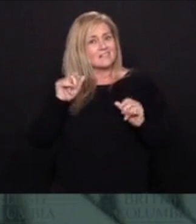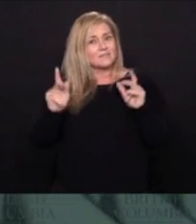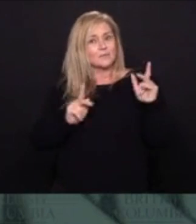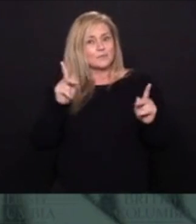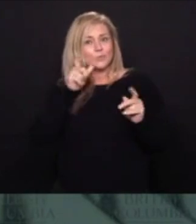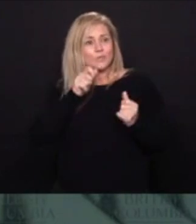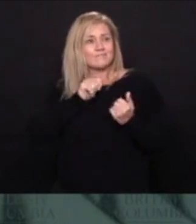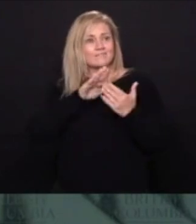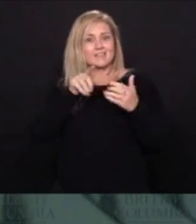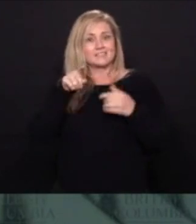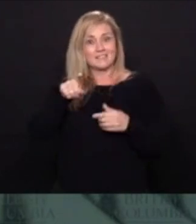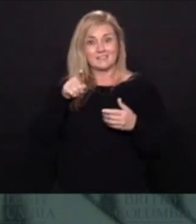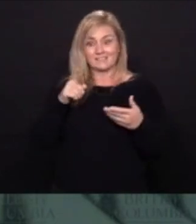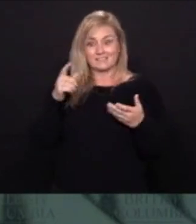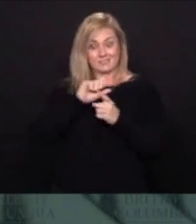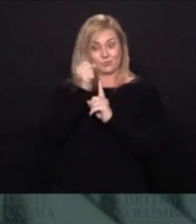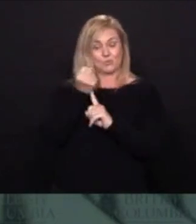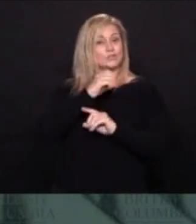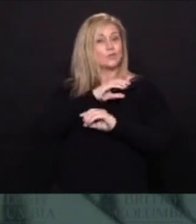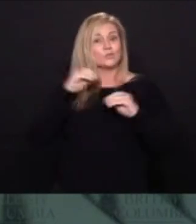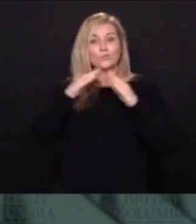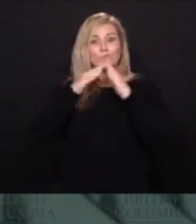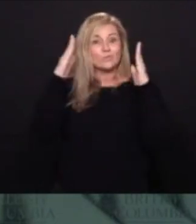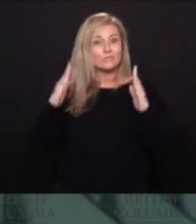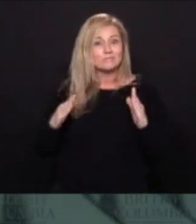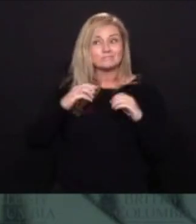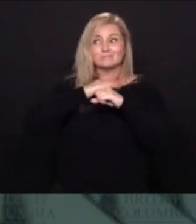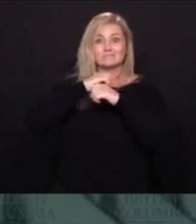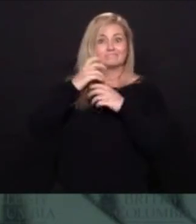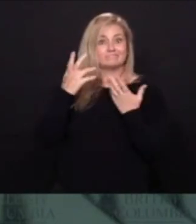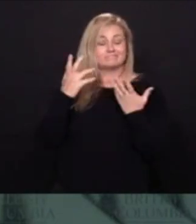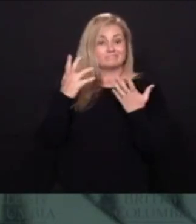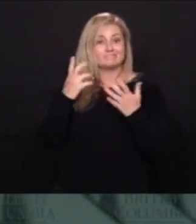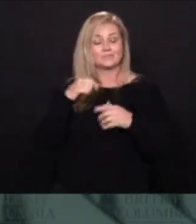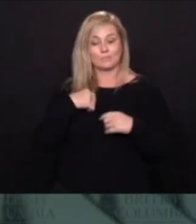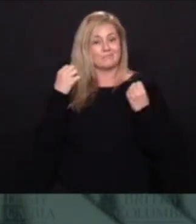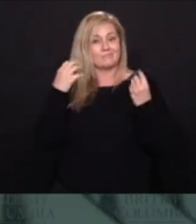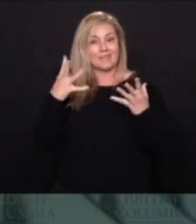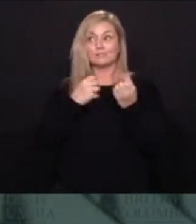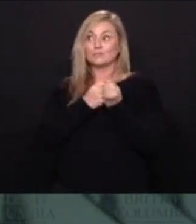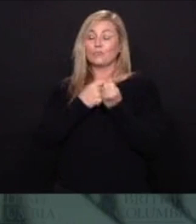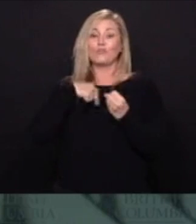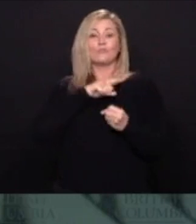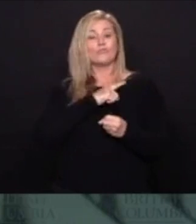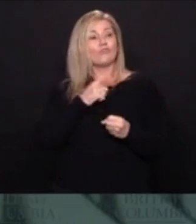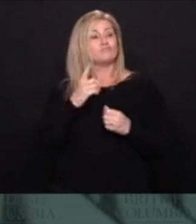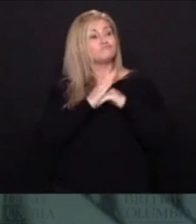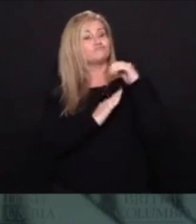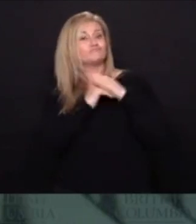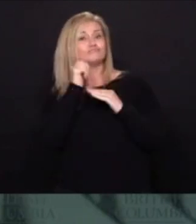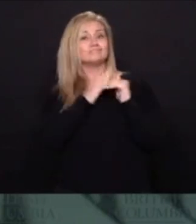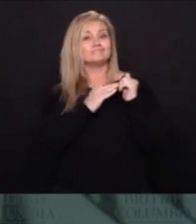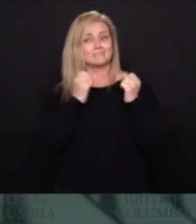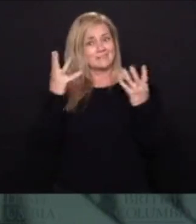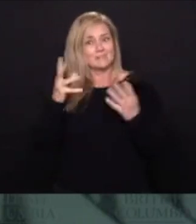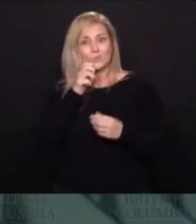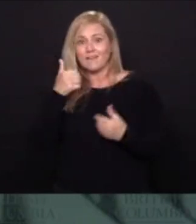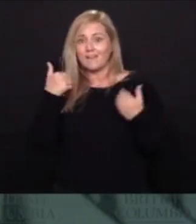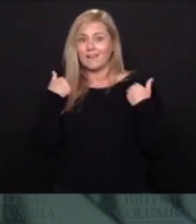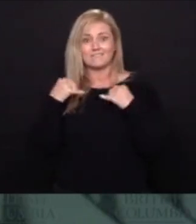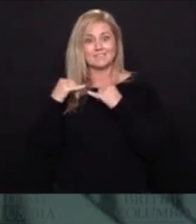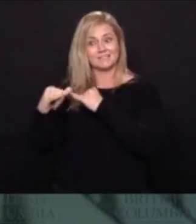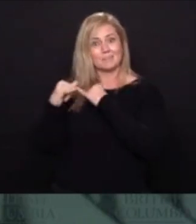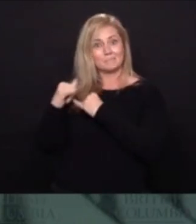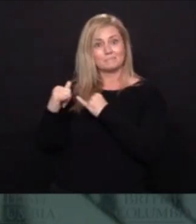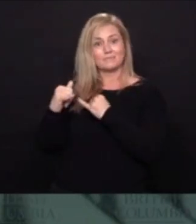this pandemic without shelter and without the support which many of us take for granted. These are people with